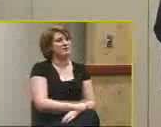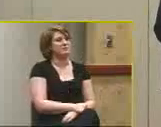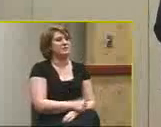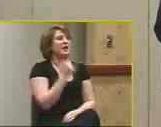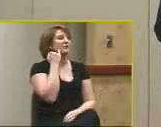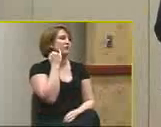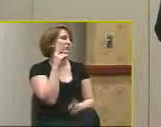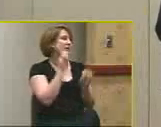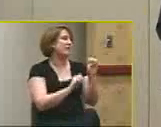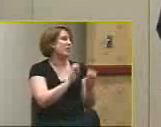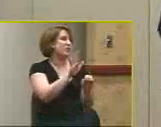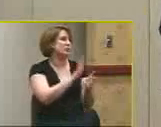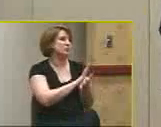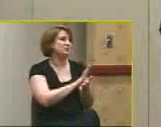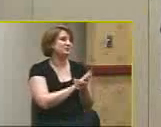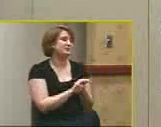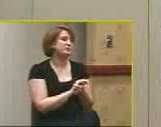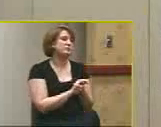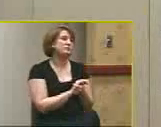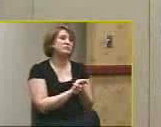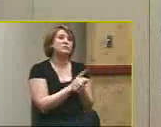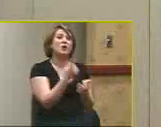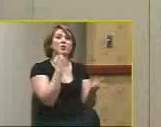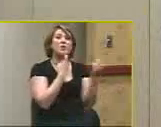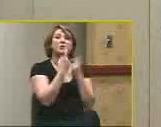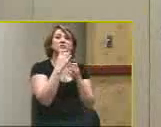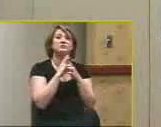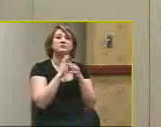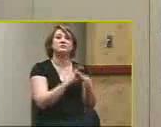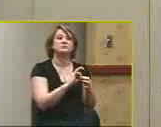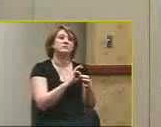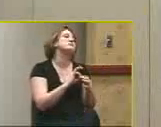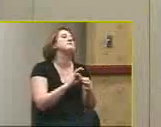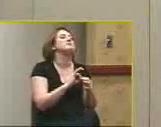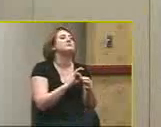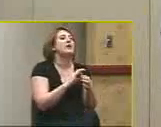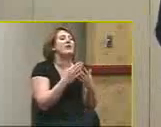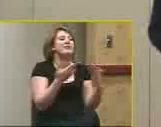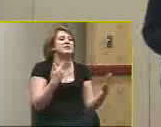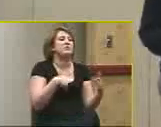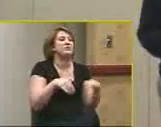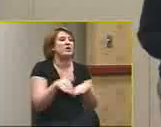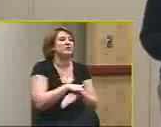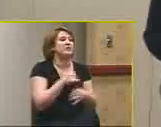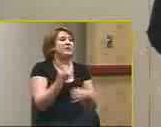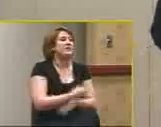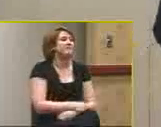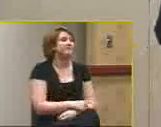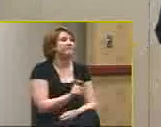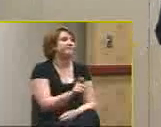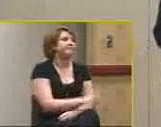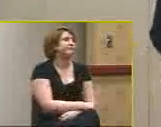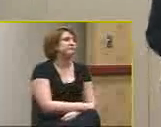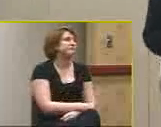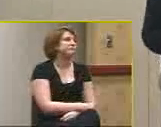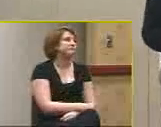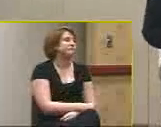school, etc.? Questions about the things we've covered today?